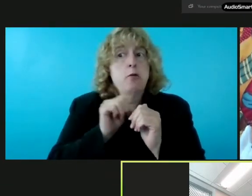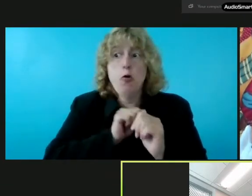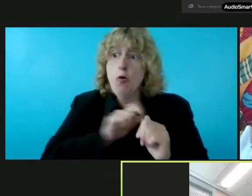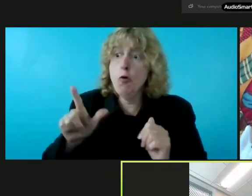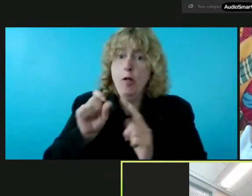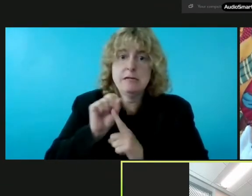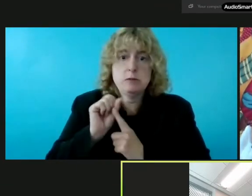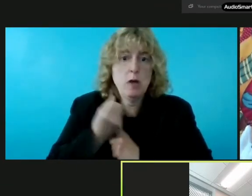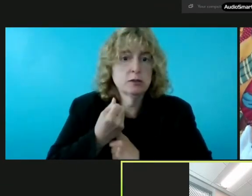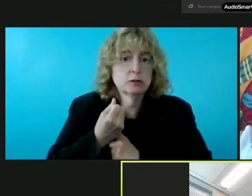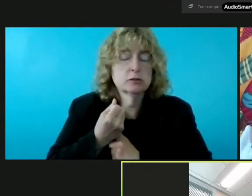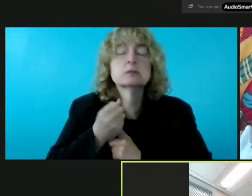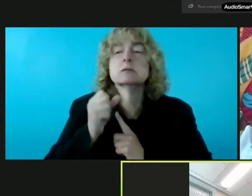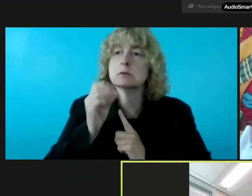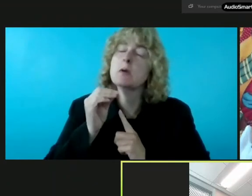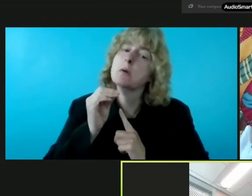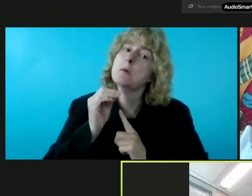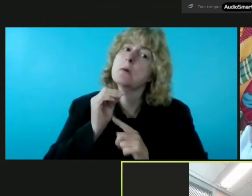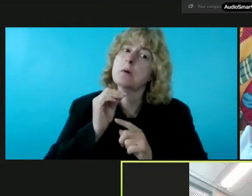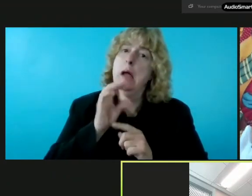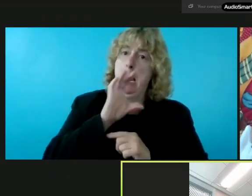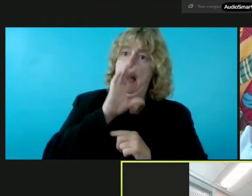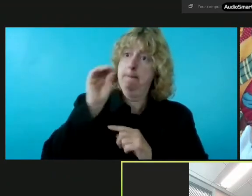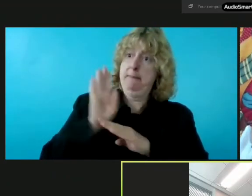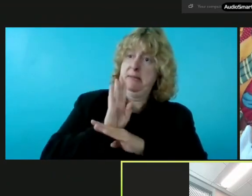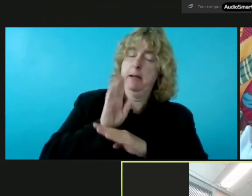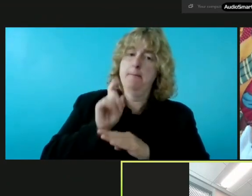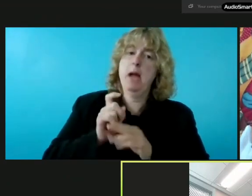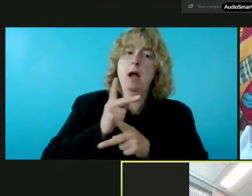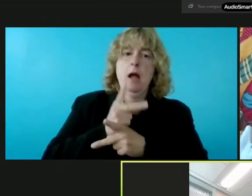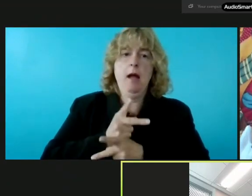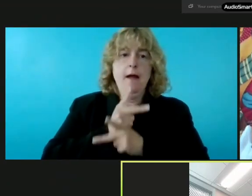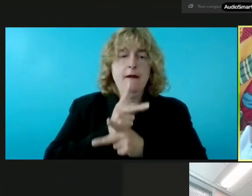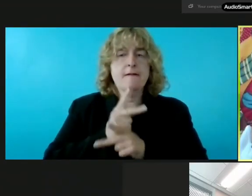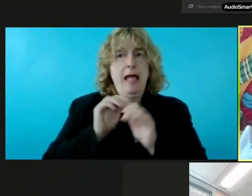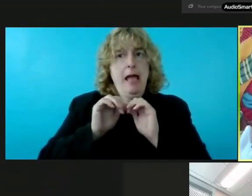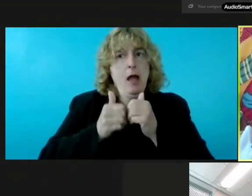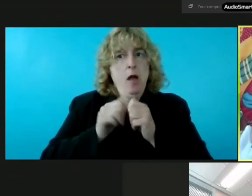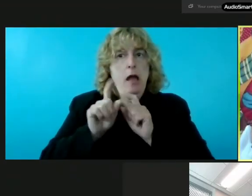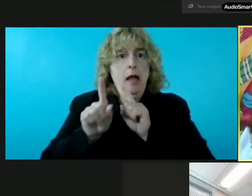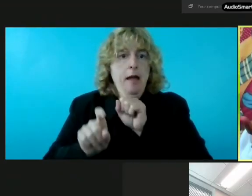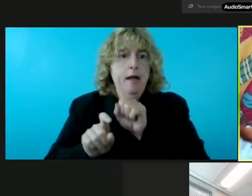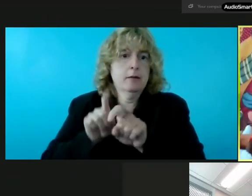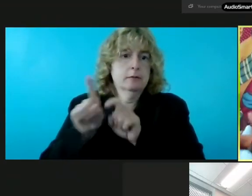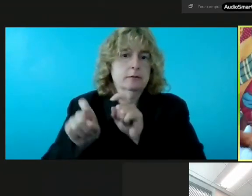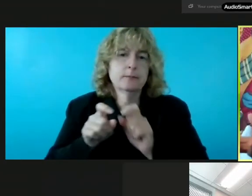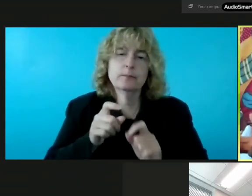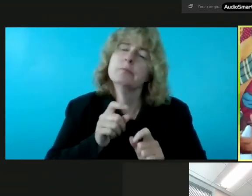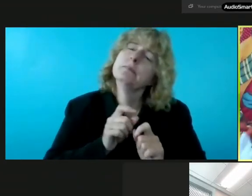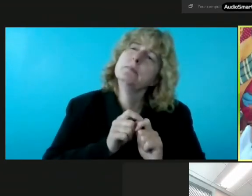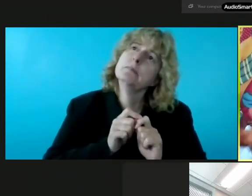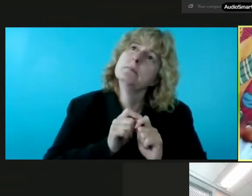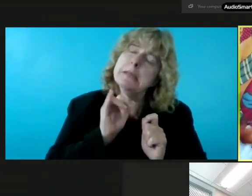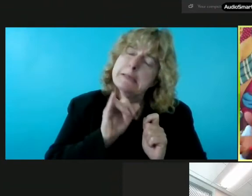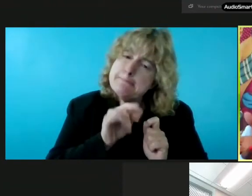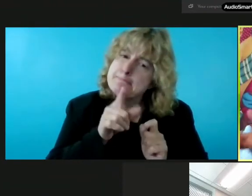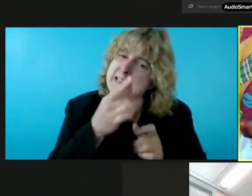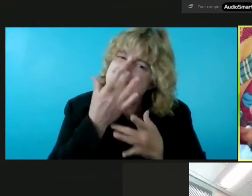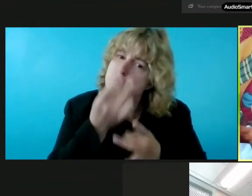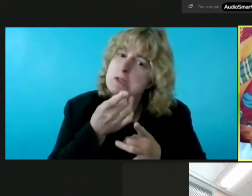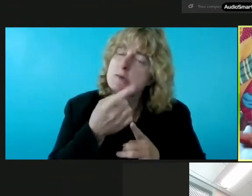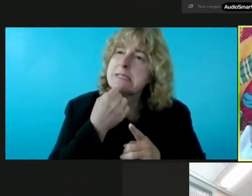be careful about how they're asking questions. You said something that was interesting. Yeah, so certainly being